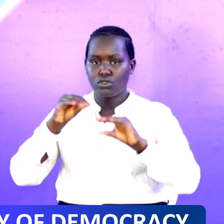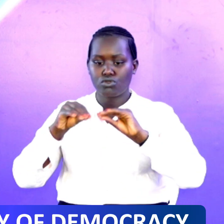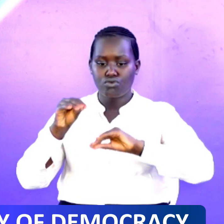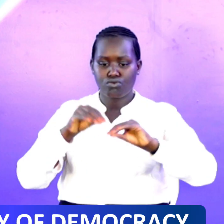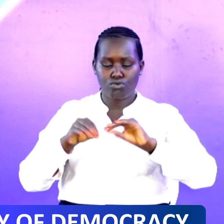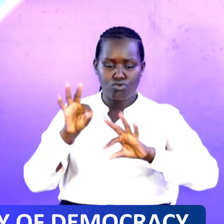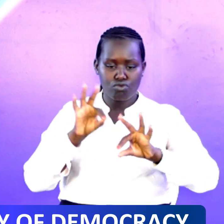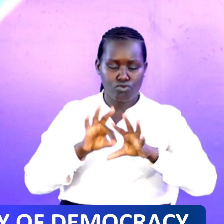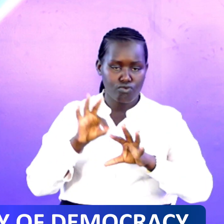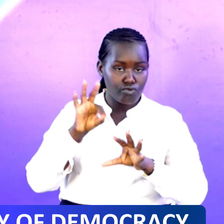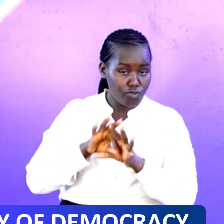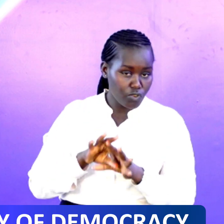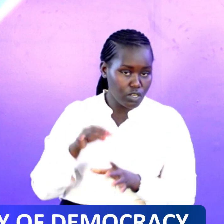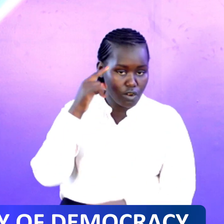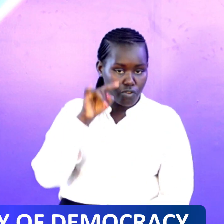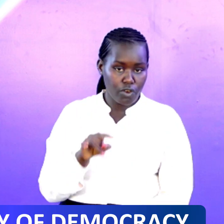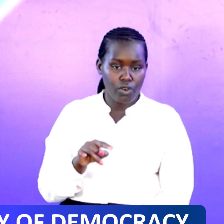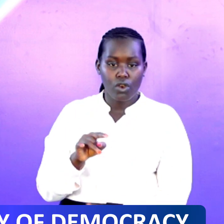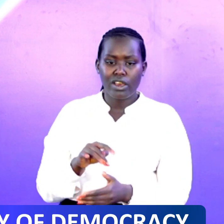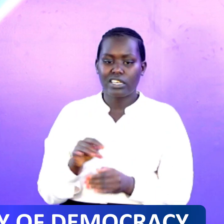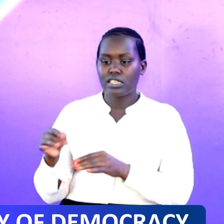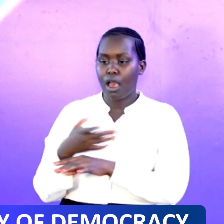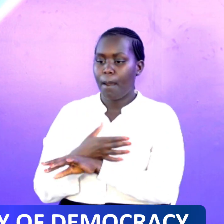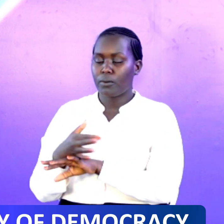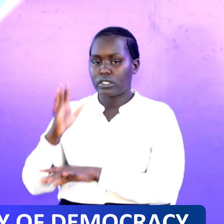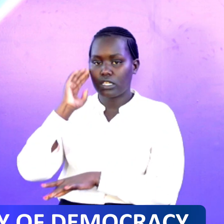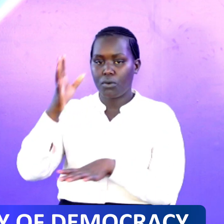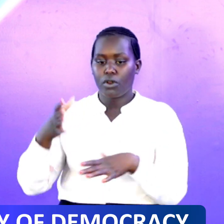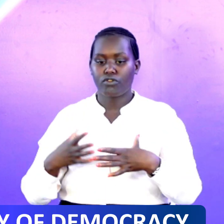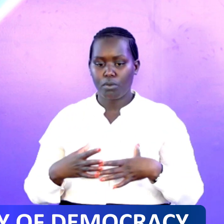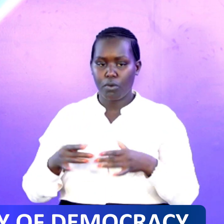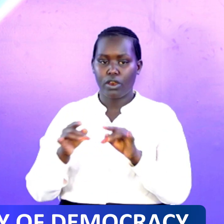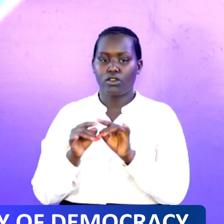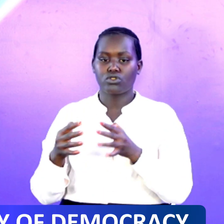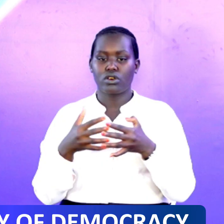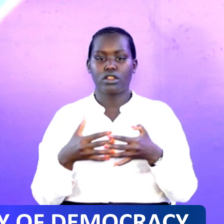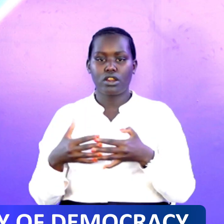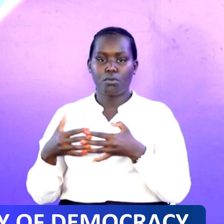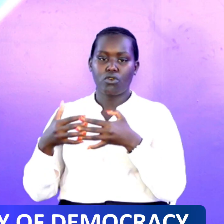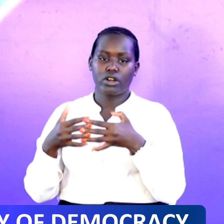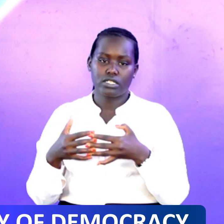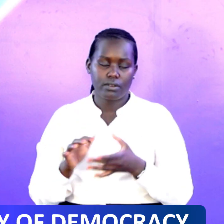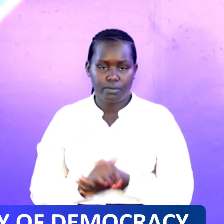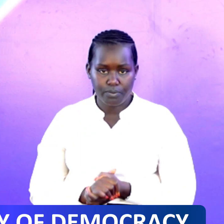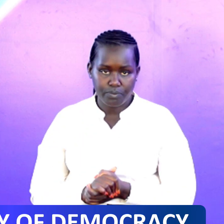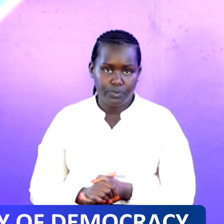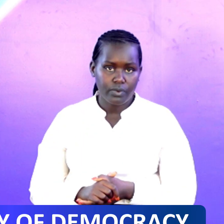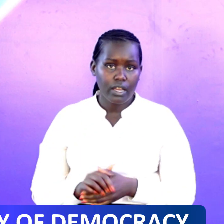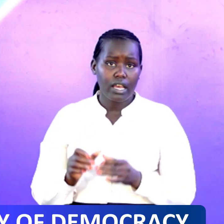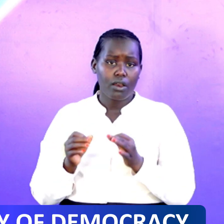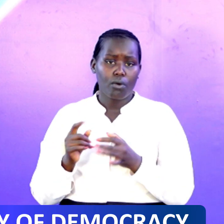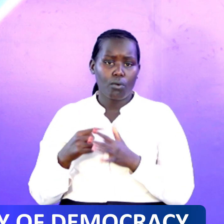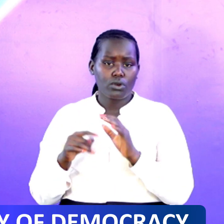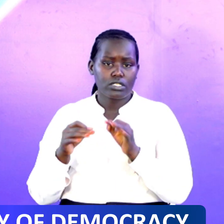actually subverting the will of the people and democracy for that matter. What if they wanted to vote for him and they just needed that push?